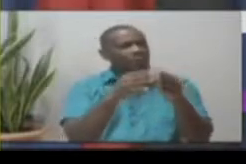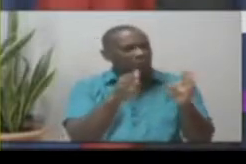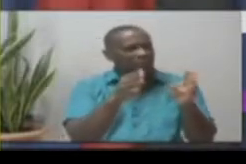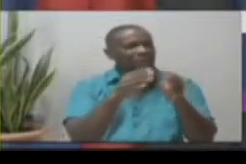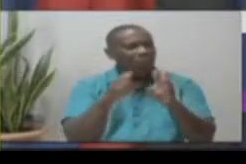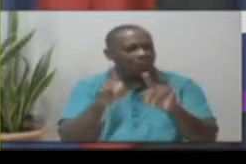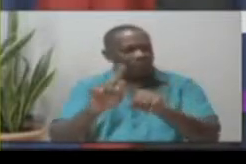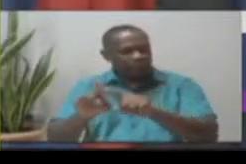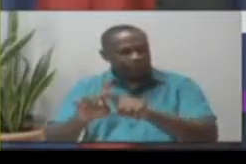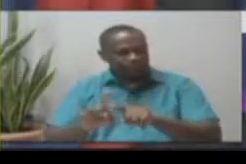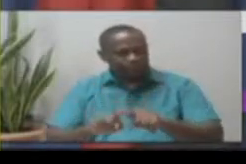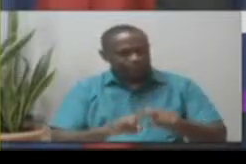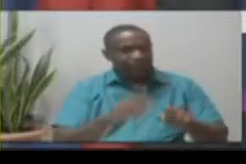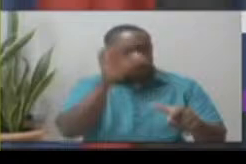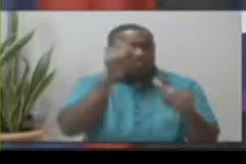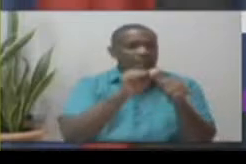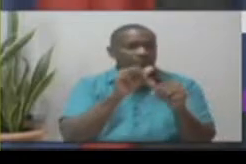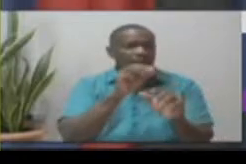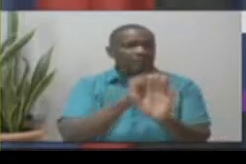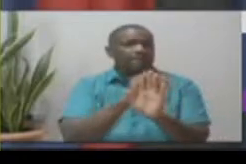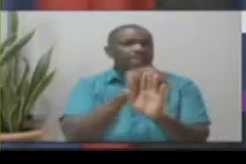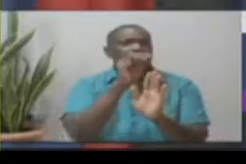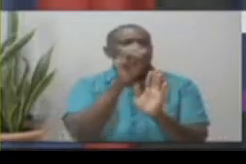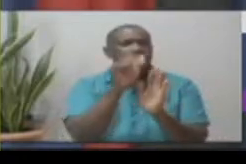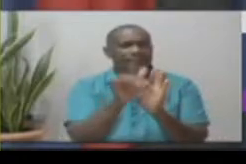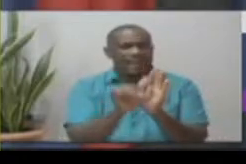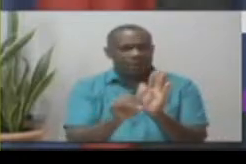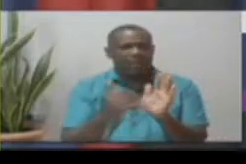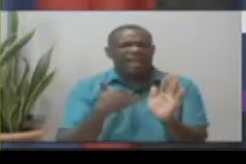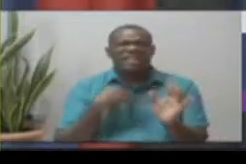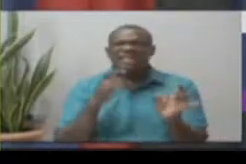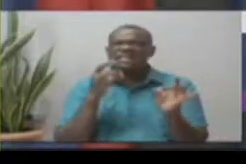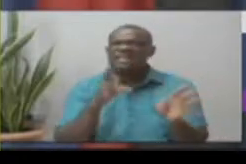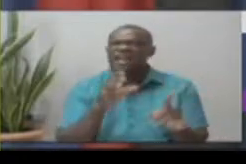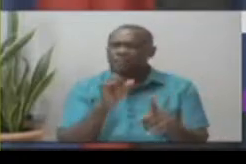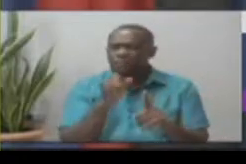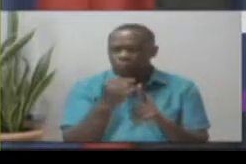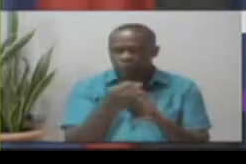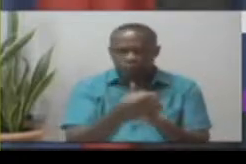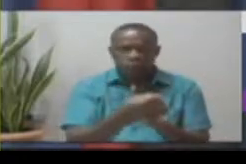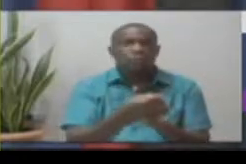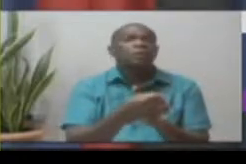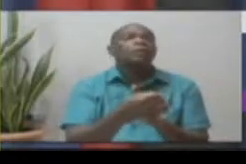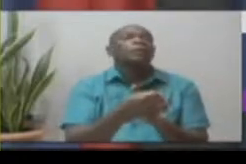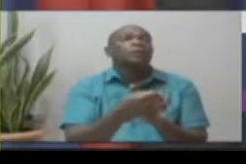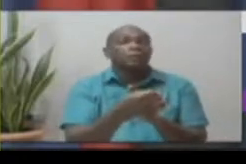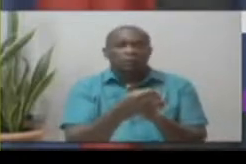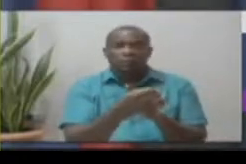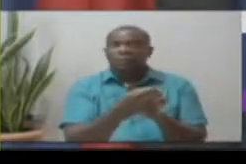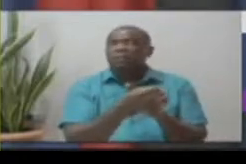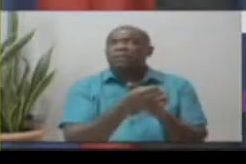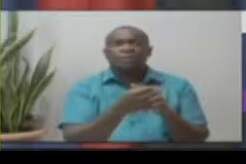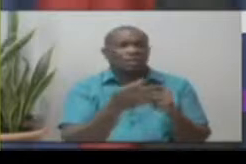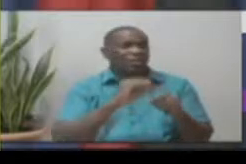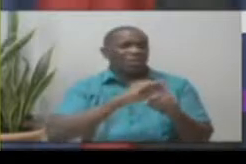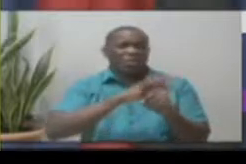in May, we had a very bad situation, frightening curves, steepening curves.